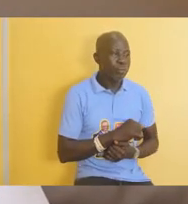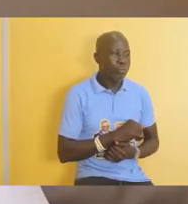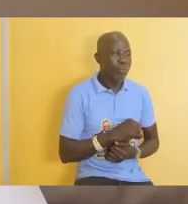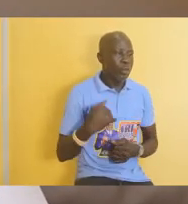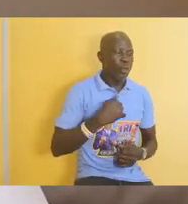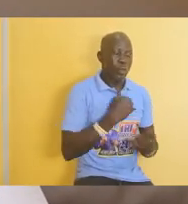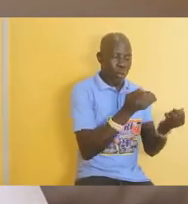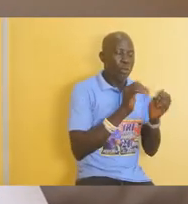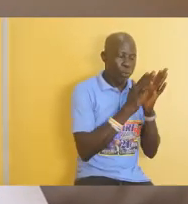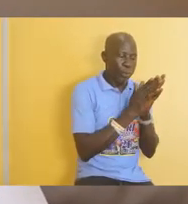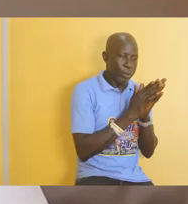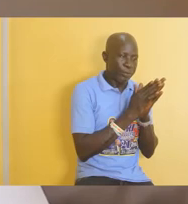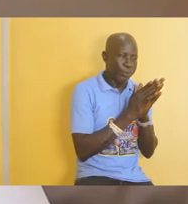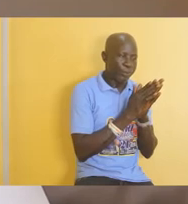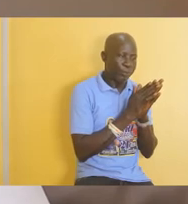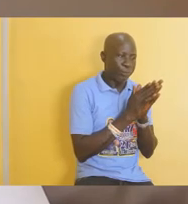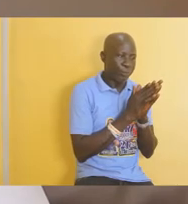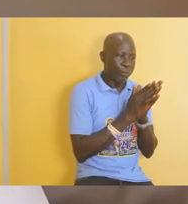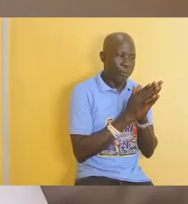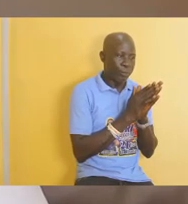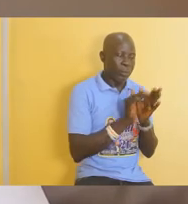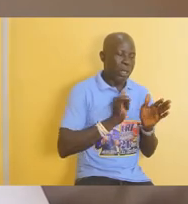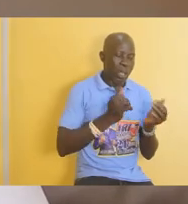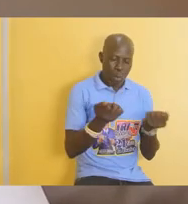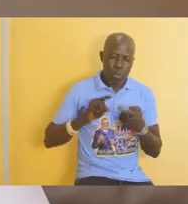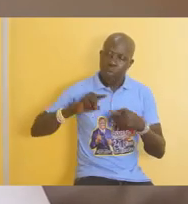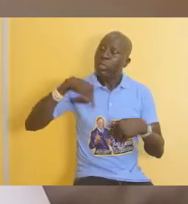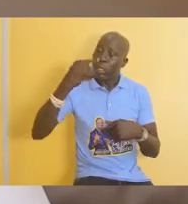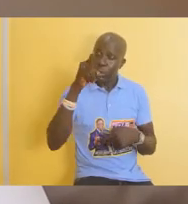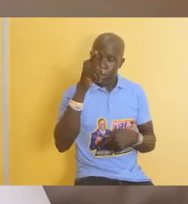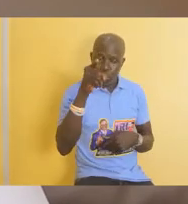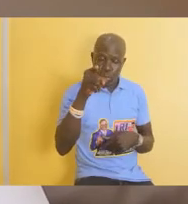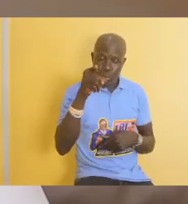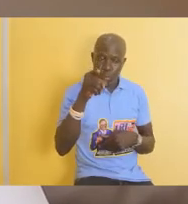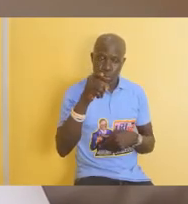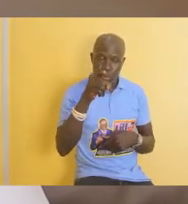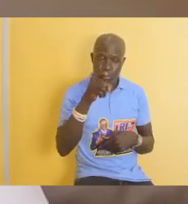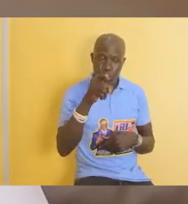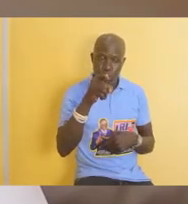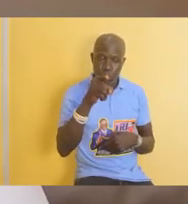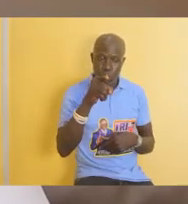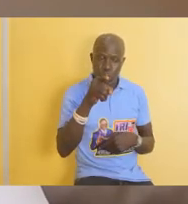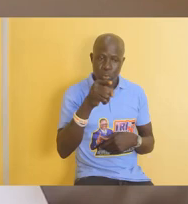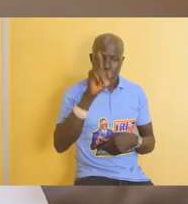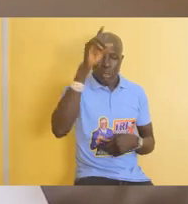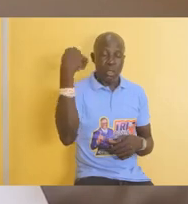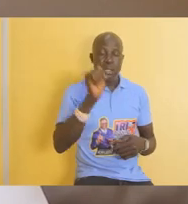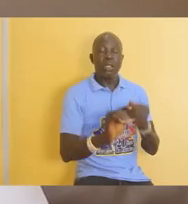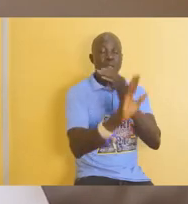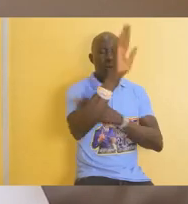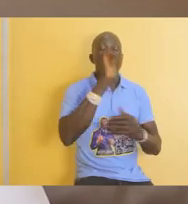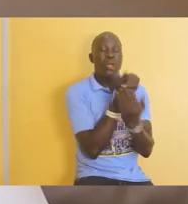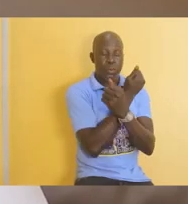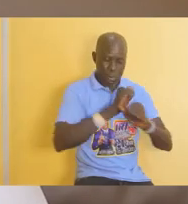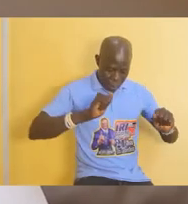A máa gbàdúrà. We pray. Mo fẹ́ sọ fún yín. I want to tell you. Ọlọ́run kan tí mo ń gbà ènìyàn. The God that